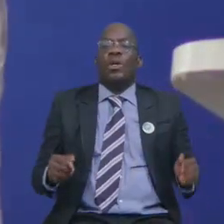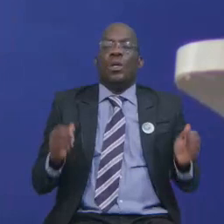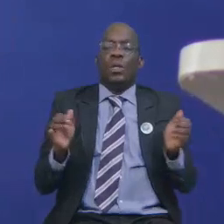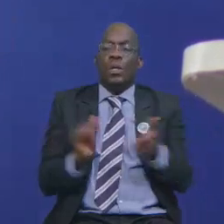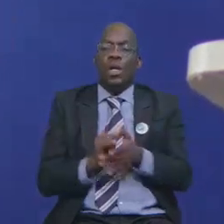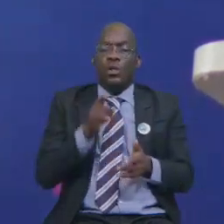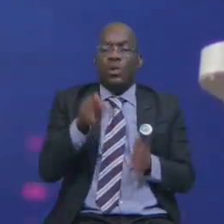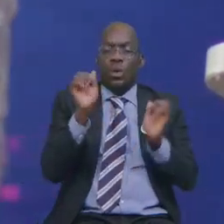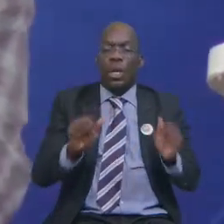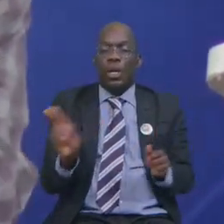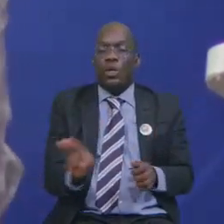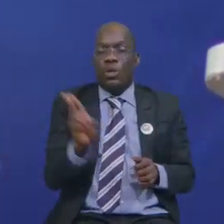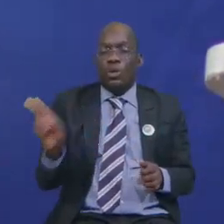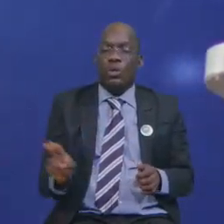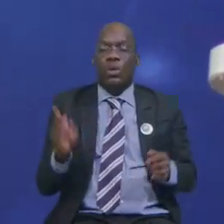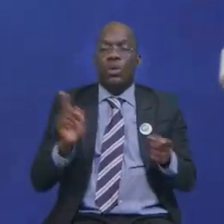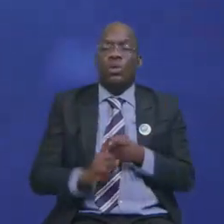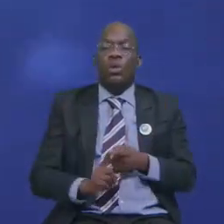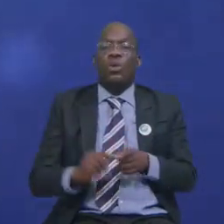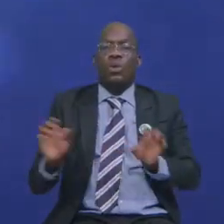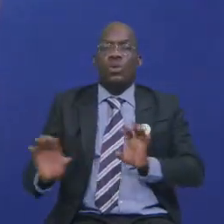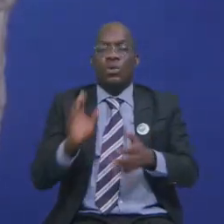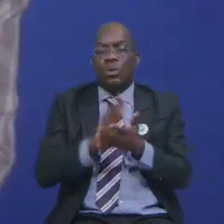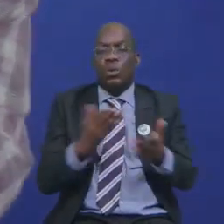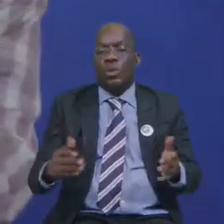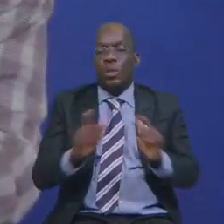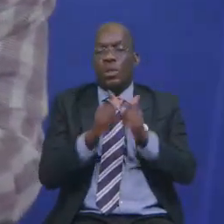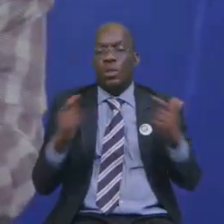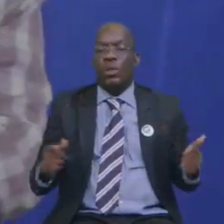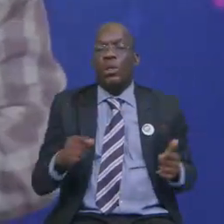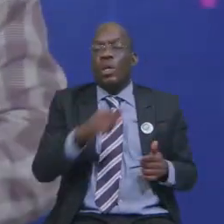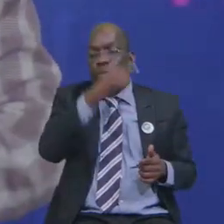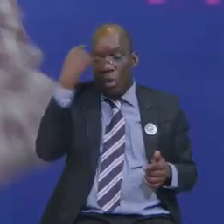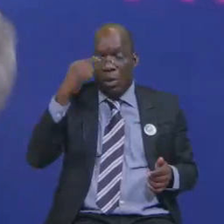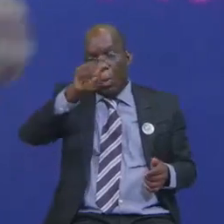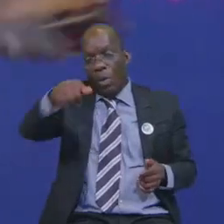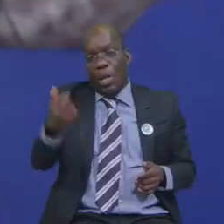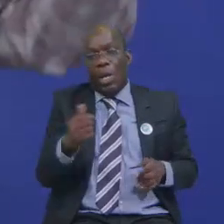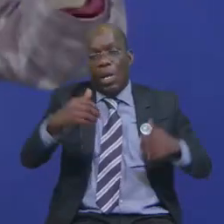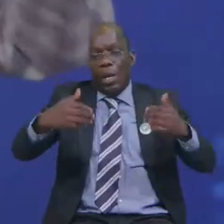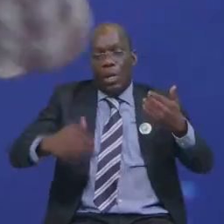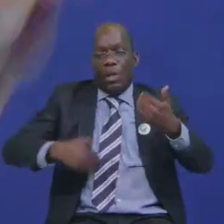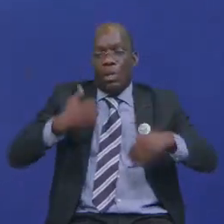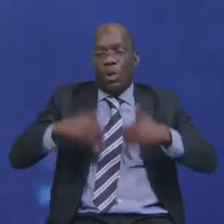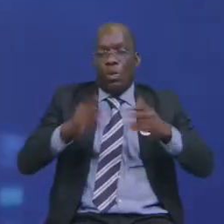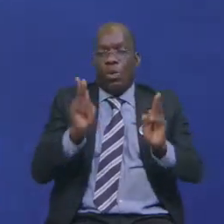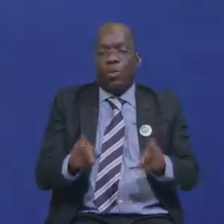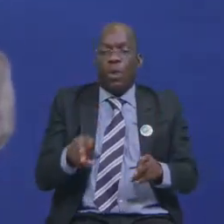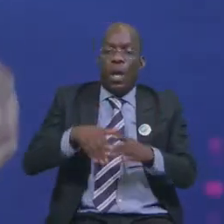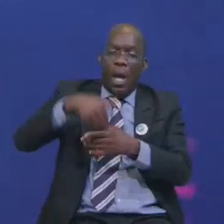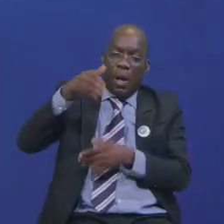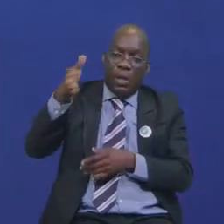spend and do something great, because the other people, the other young people, a lot of things